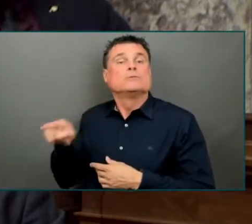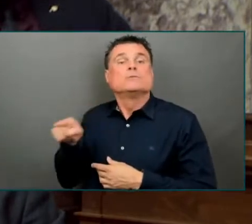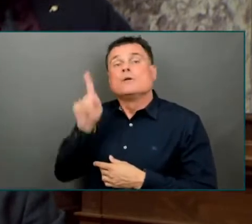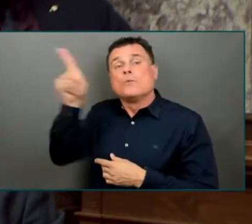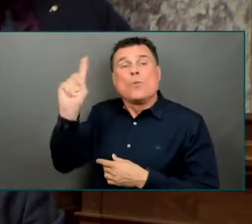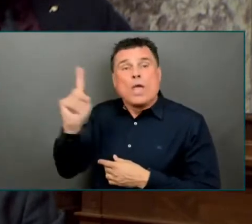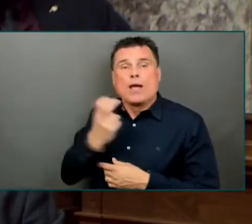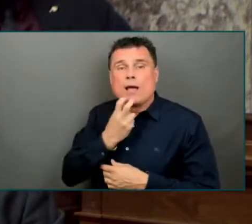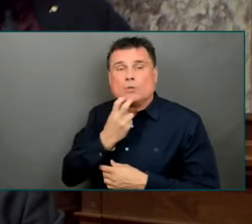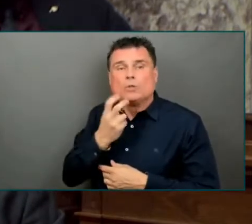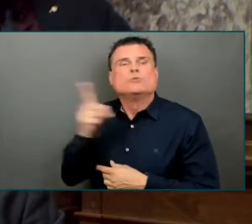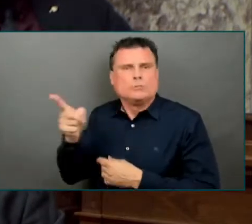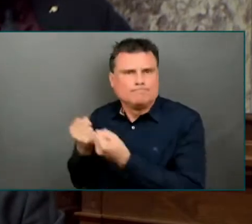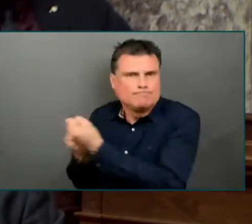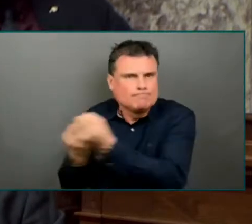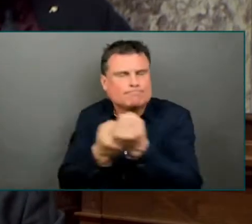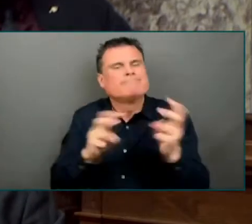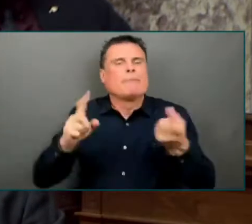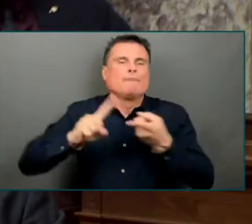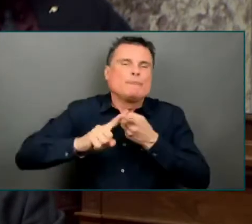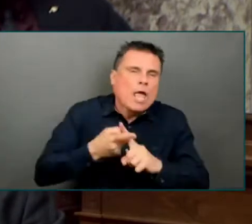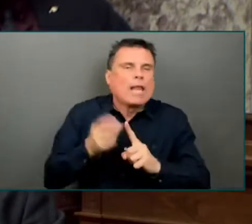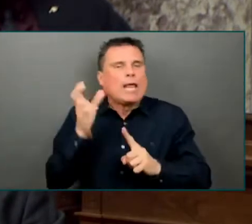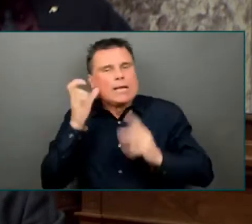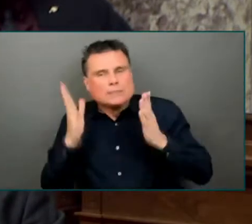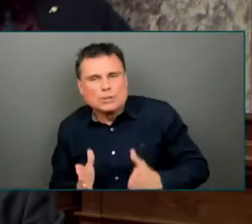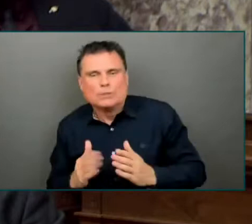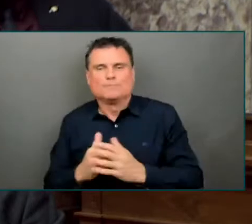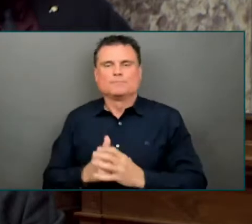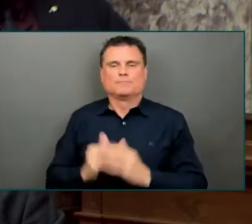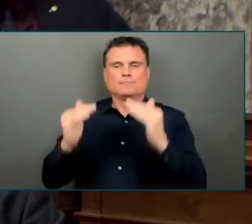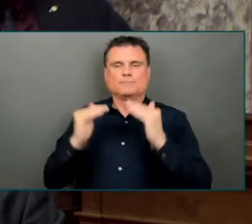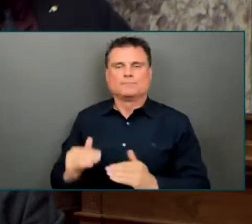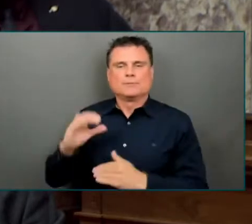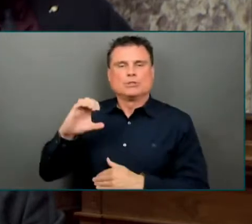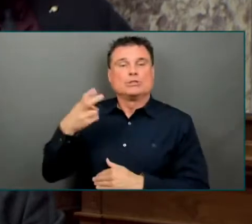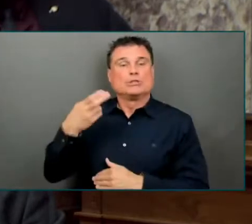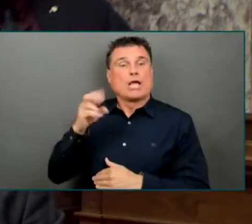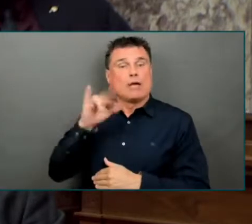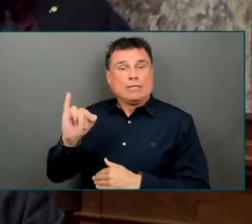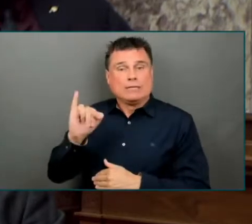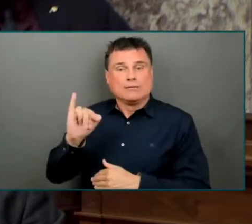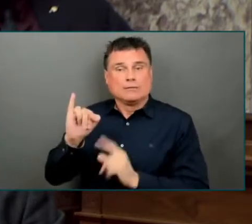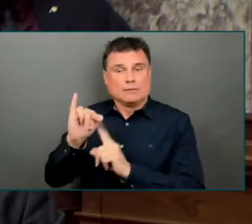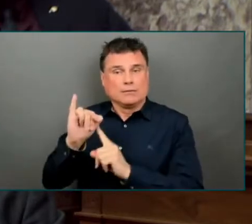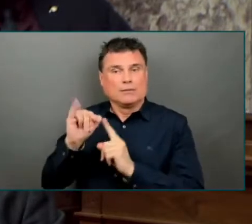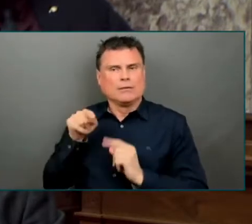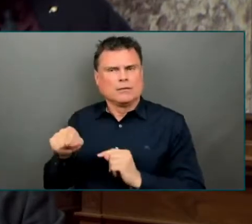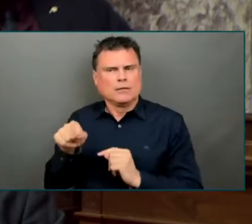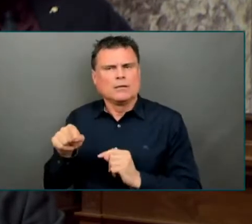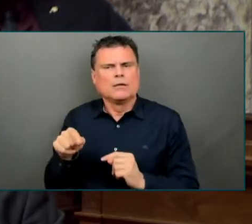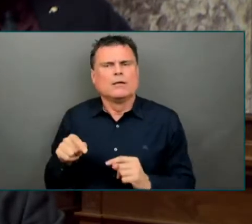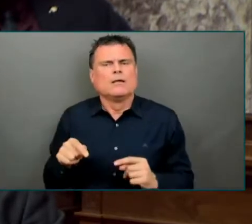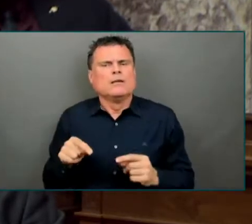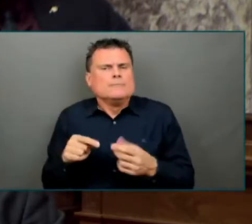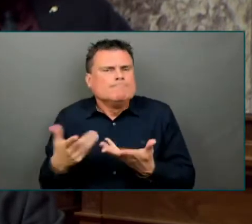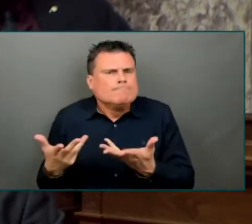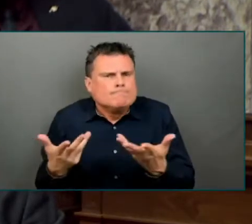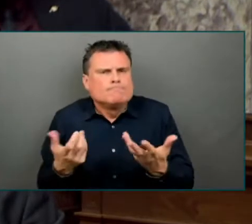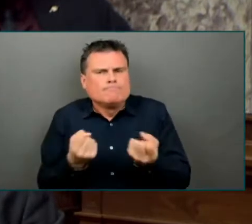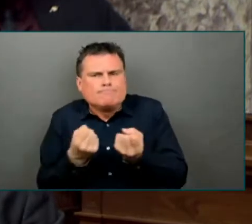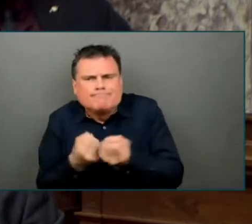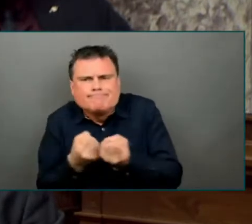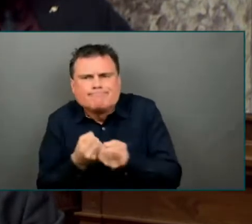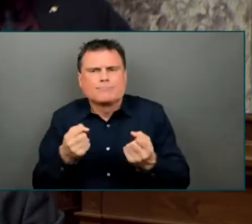the opening of a new childcare center in her community and showed great leadership during the pandemic. And I think of